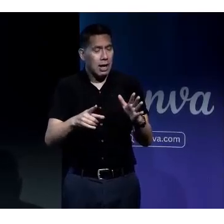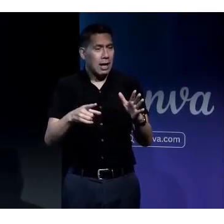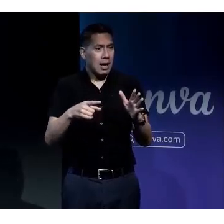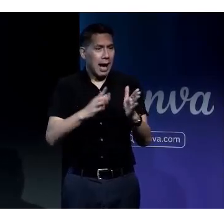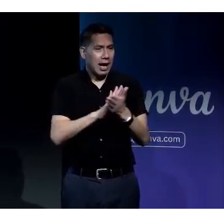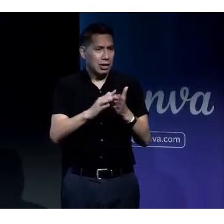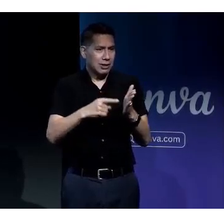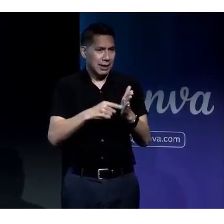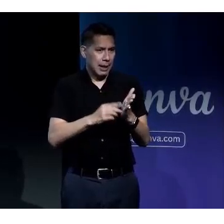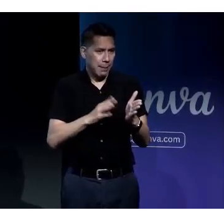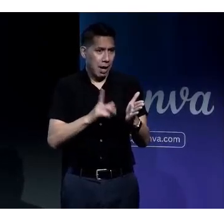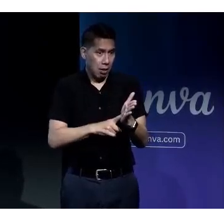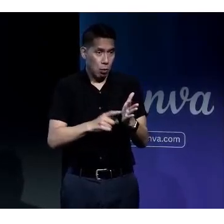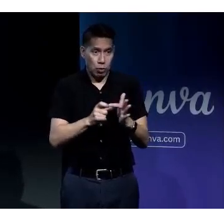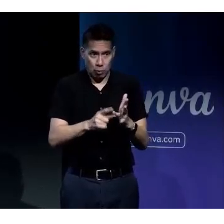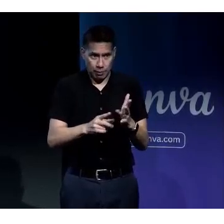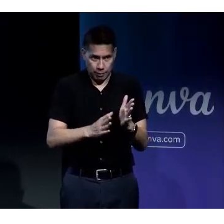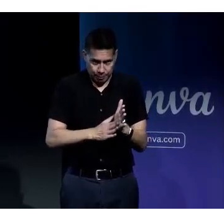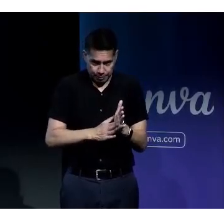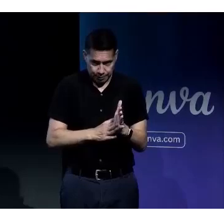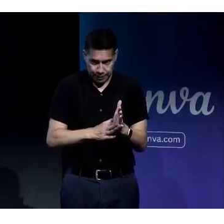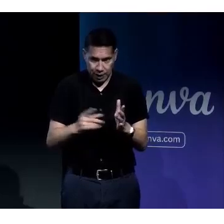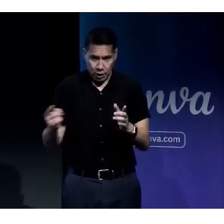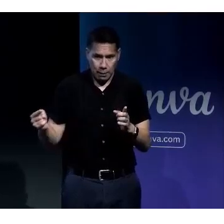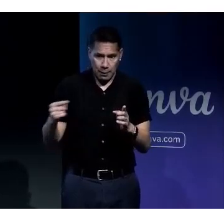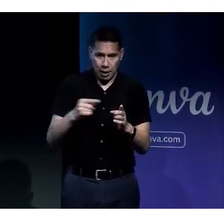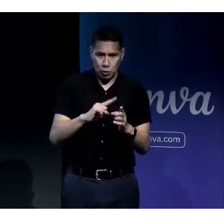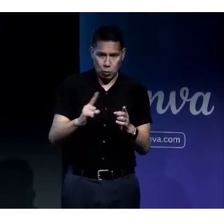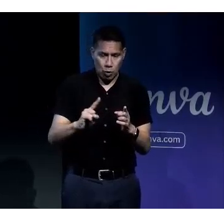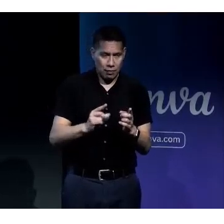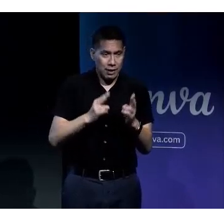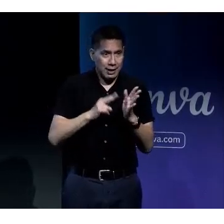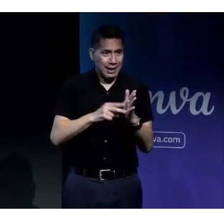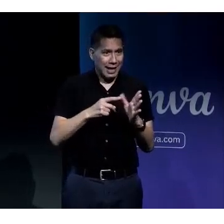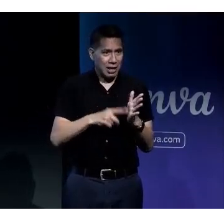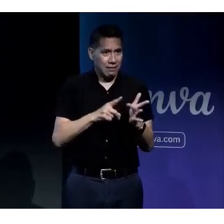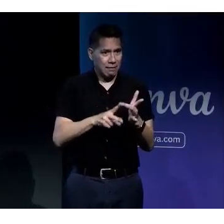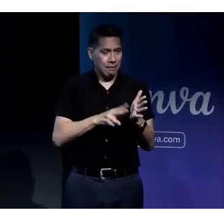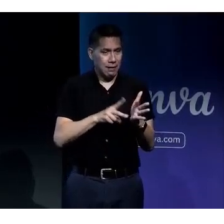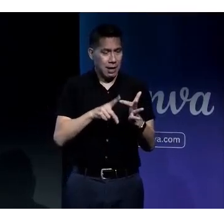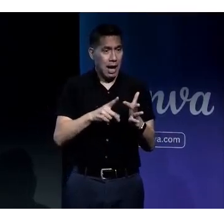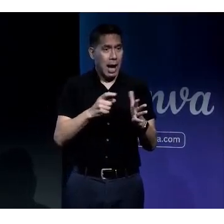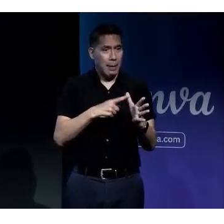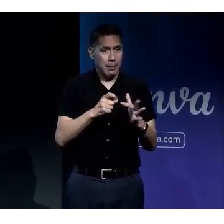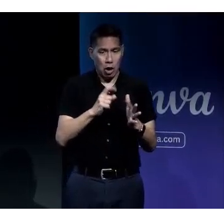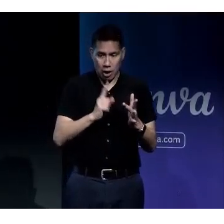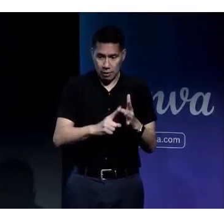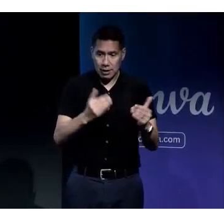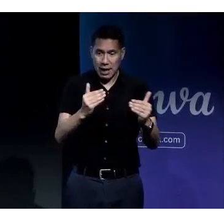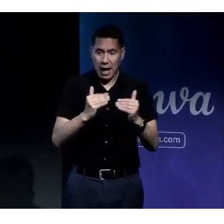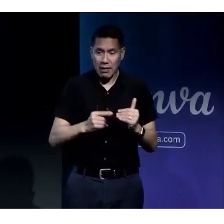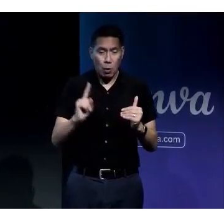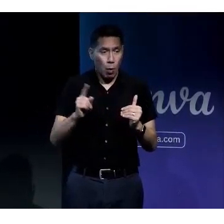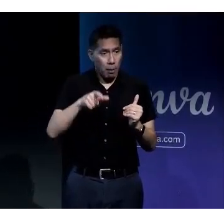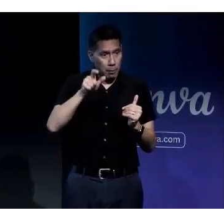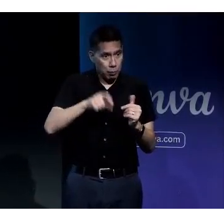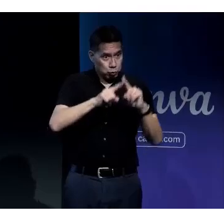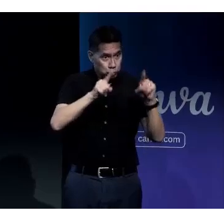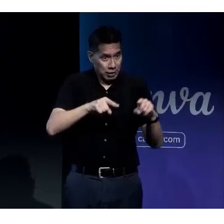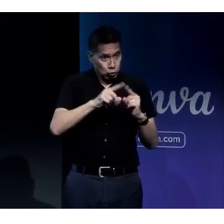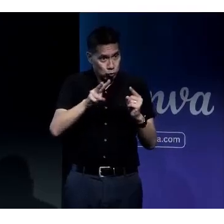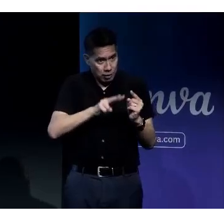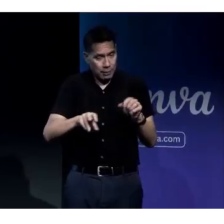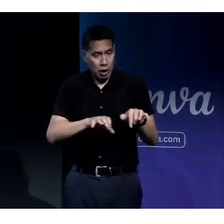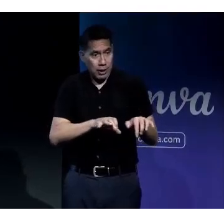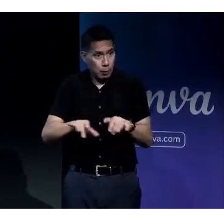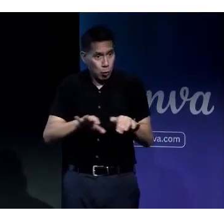uses ARIA to map that back to the native APIs. A user operates the screen reader by using their keyboard, which either announces from a